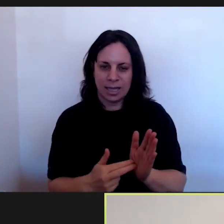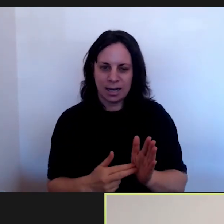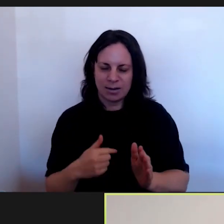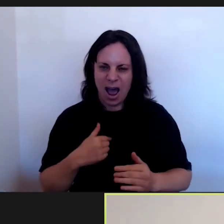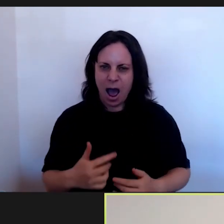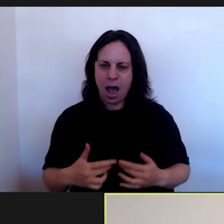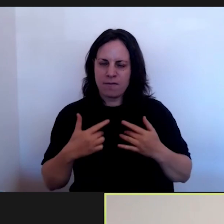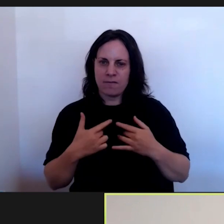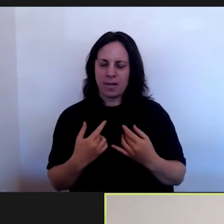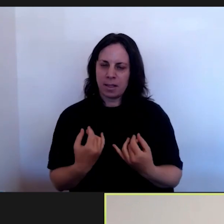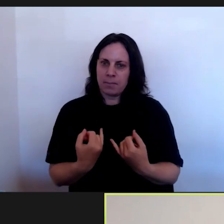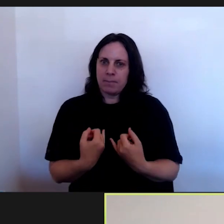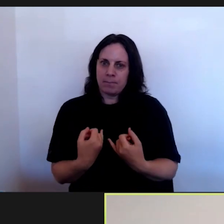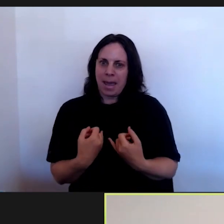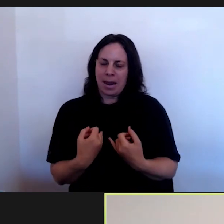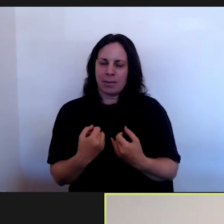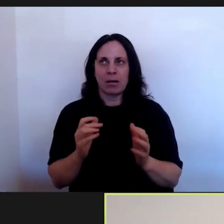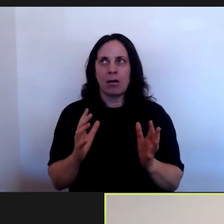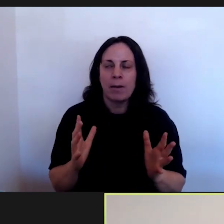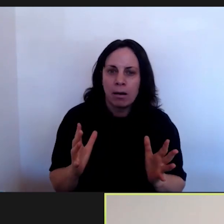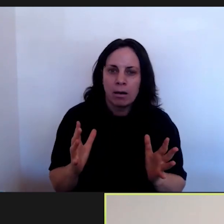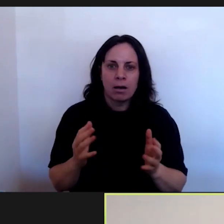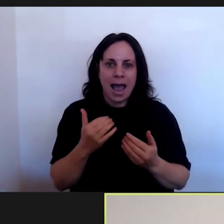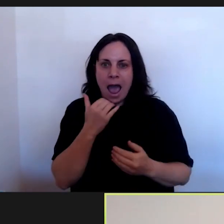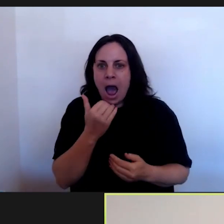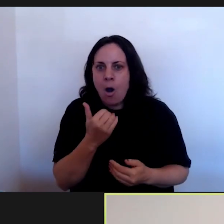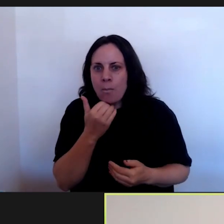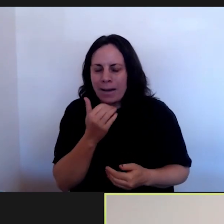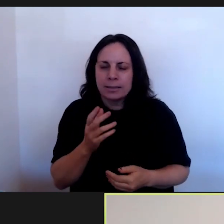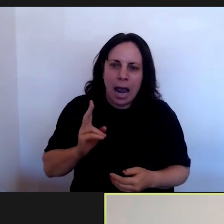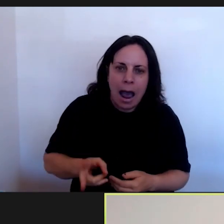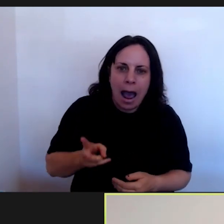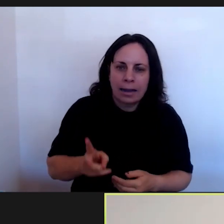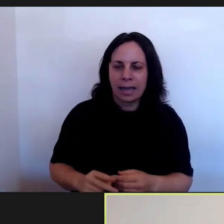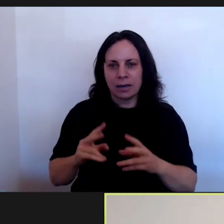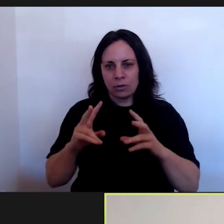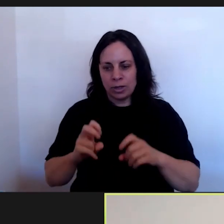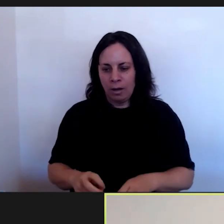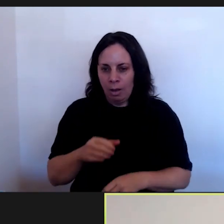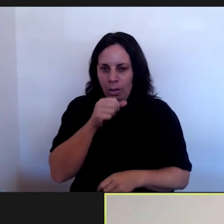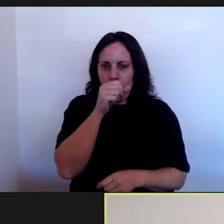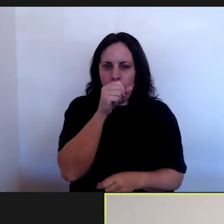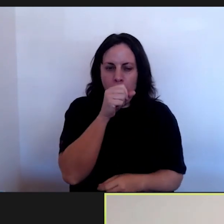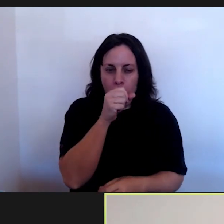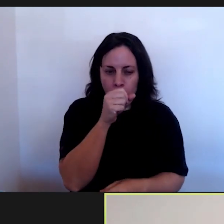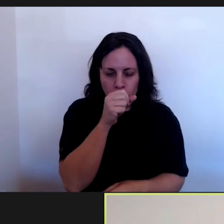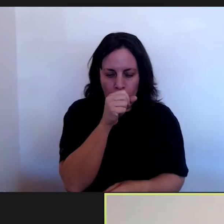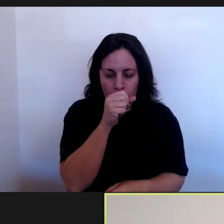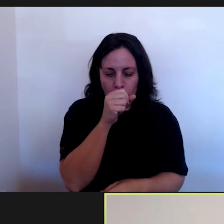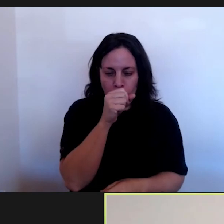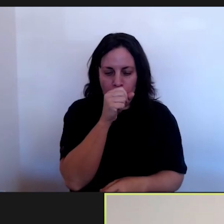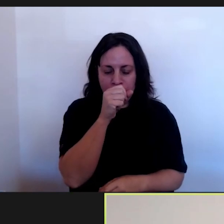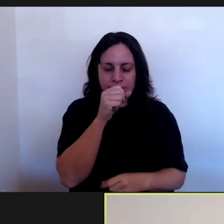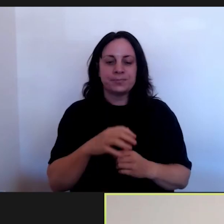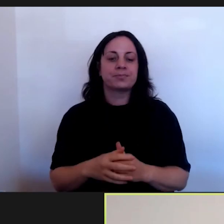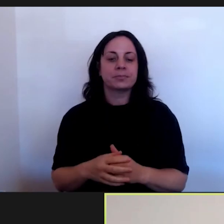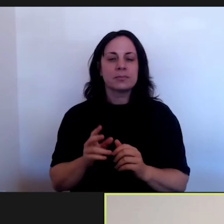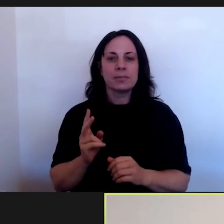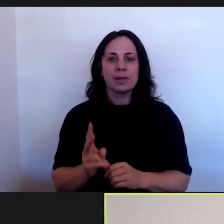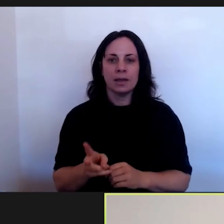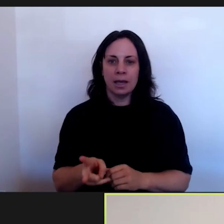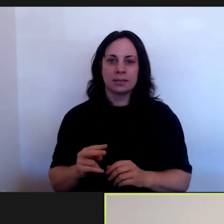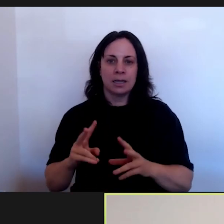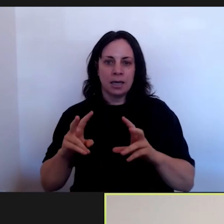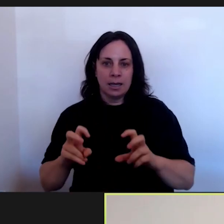how much more research are we going to do in New Zealand to show that there's discrimination and racism? What I think could